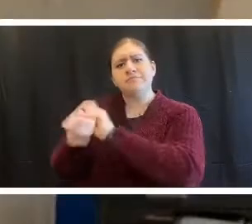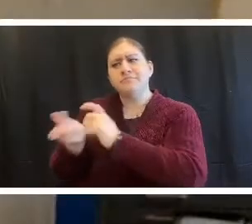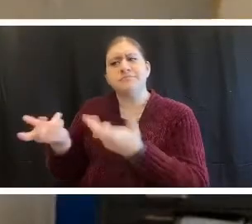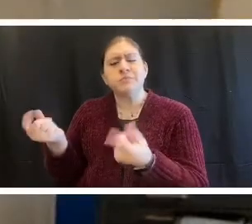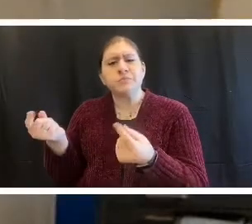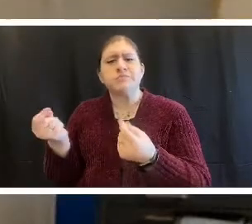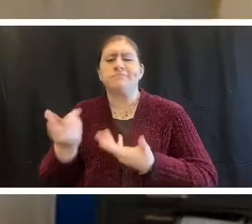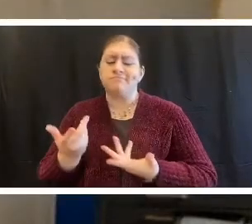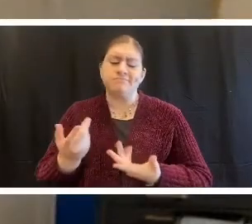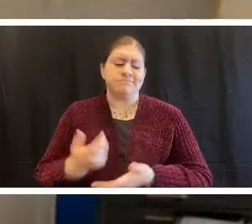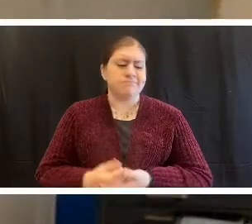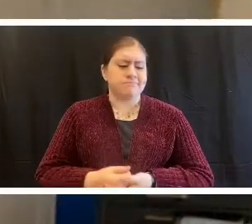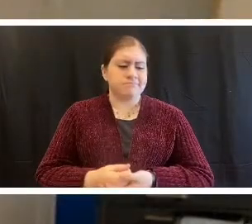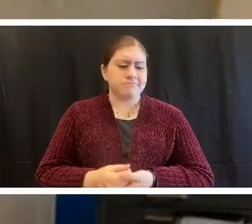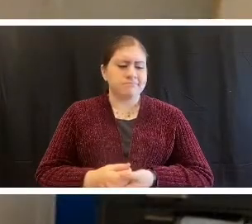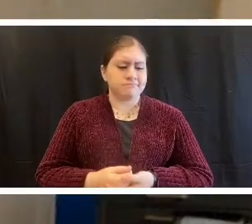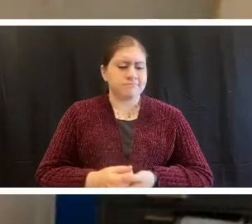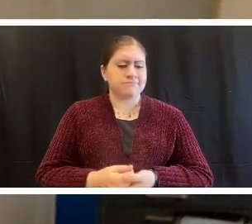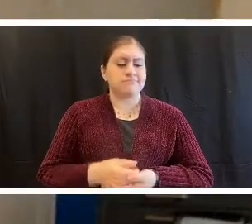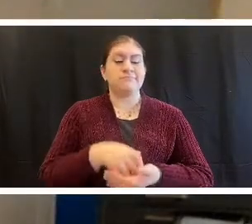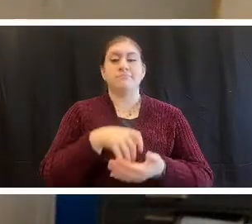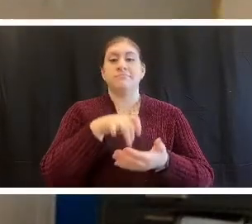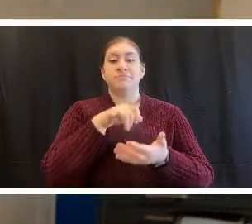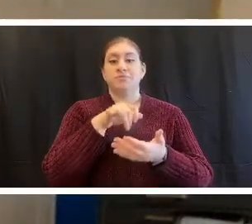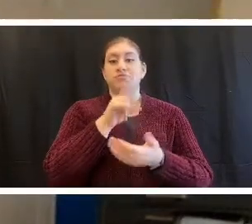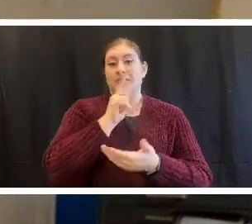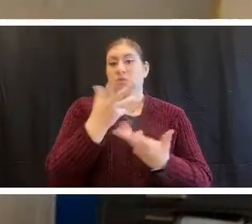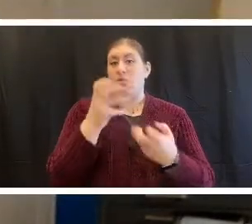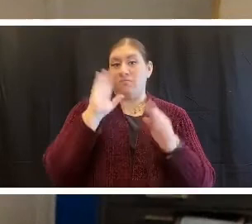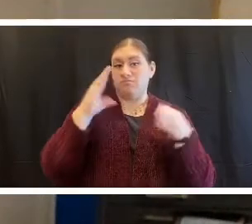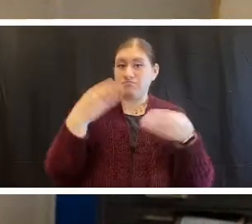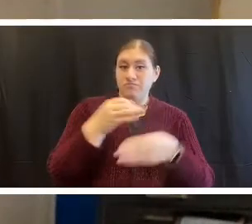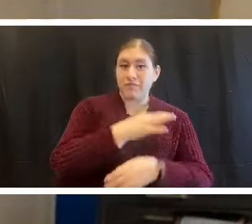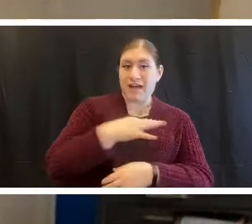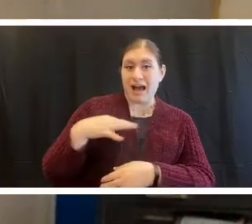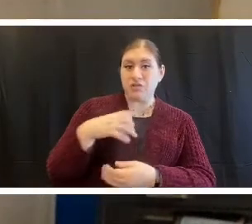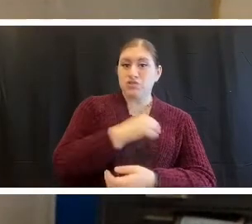Well, I guess what I want to say too about the faculty and students